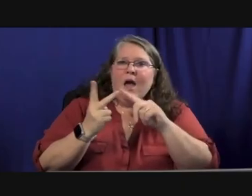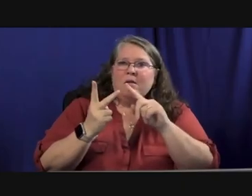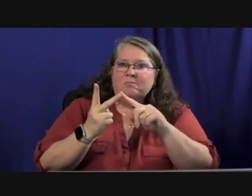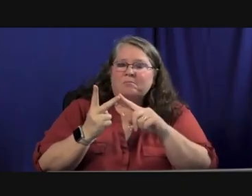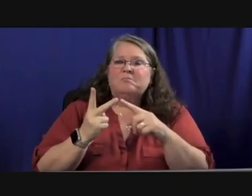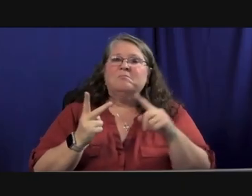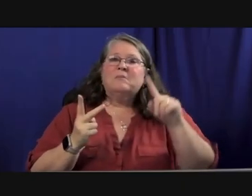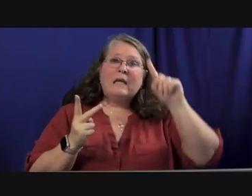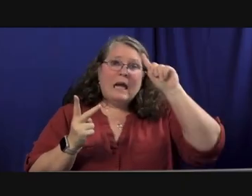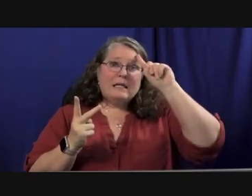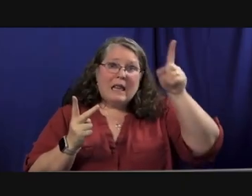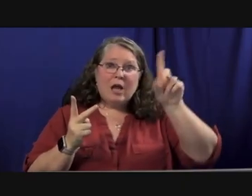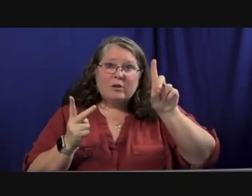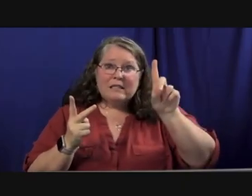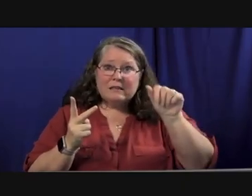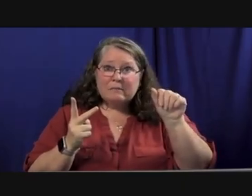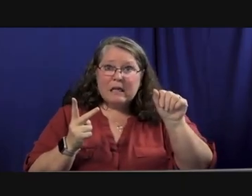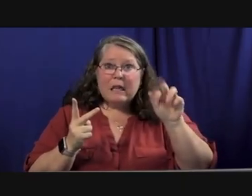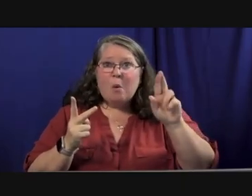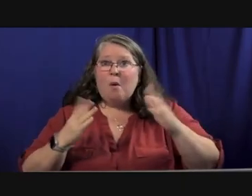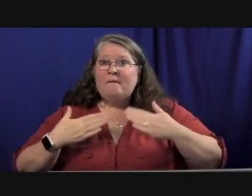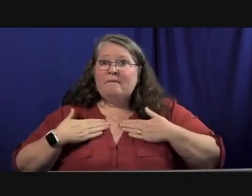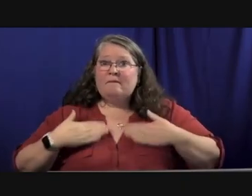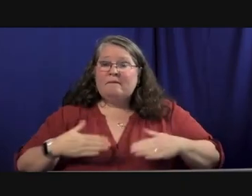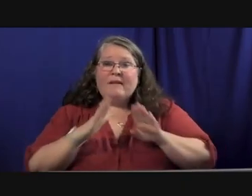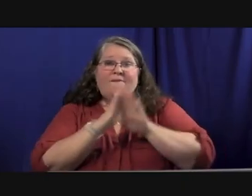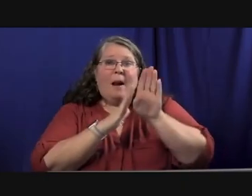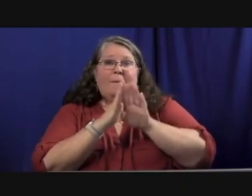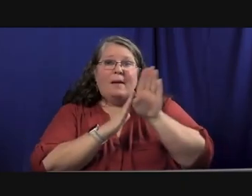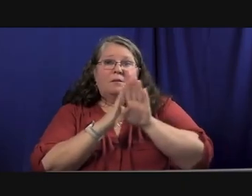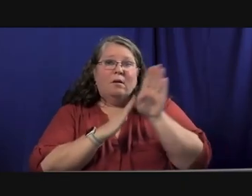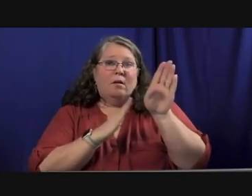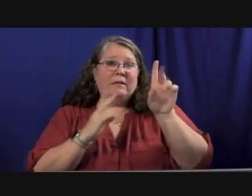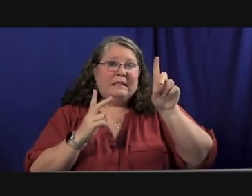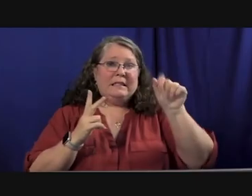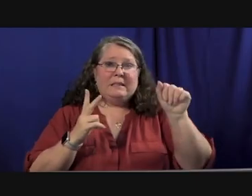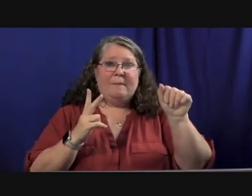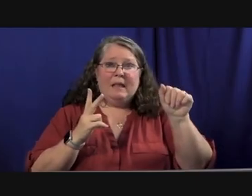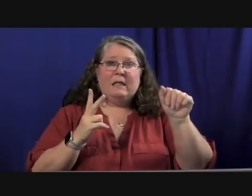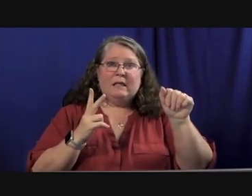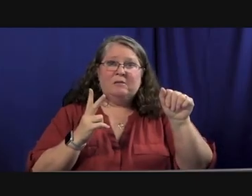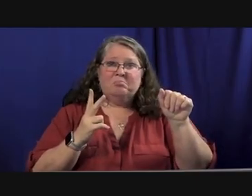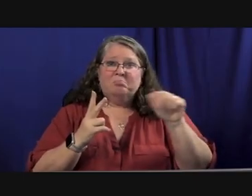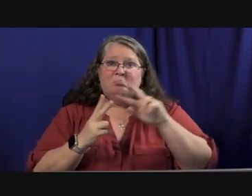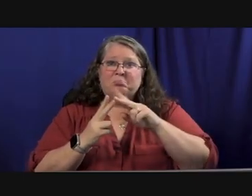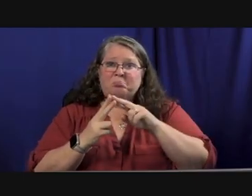an intellectual or developmental disability.